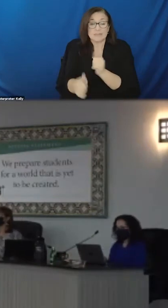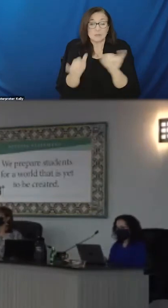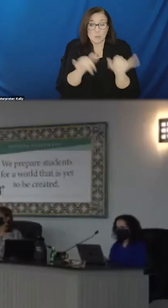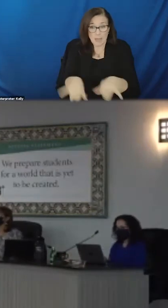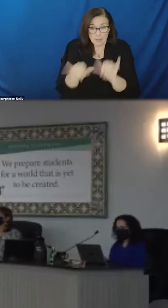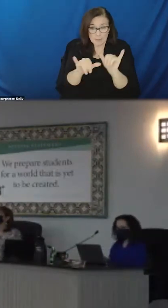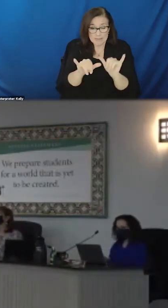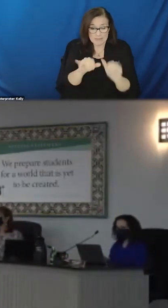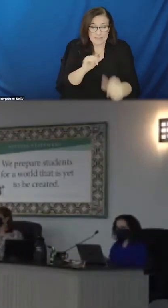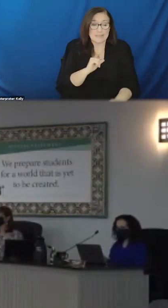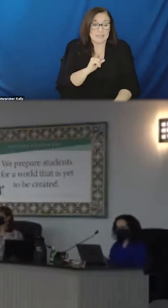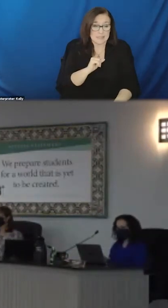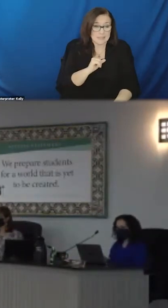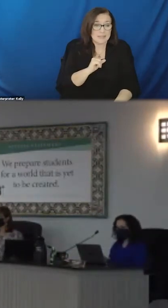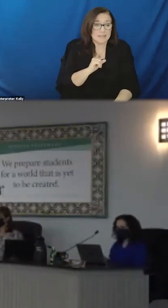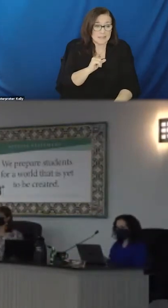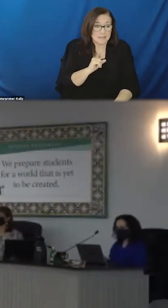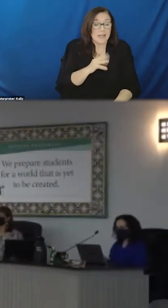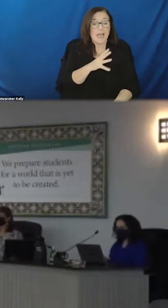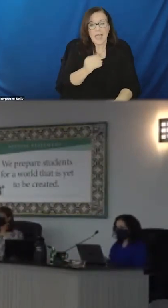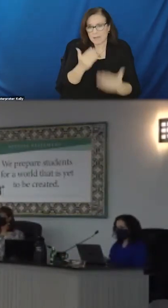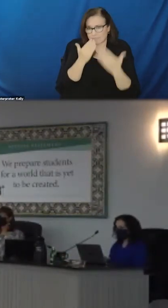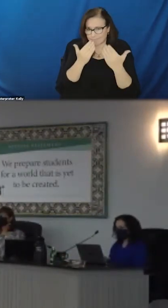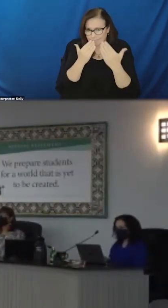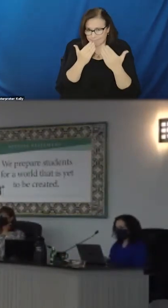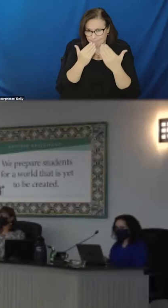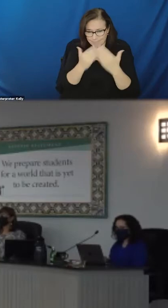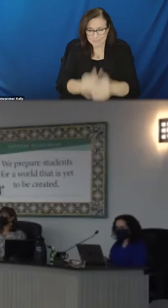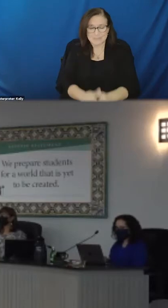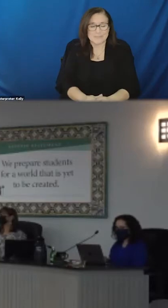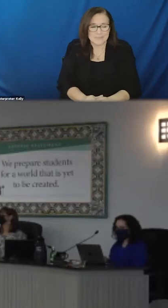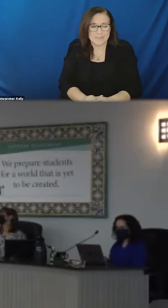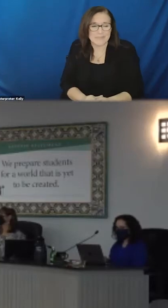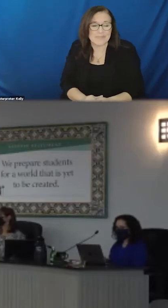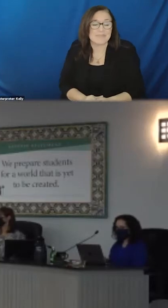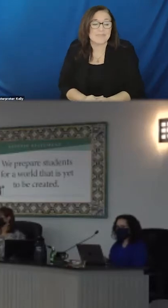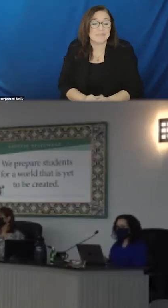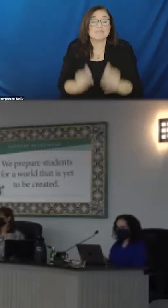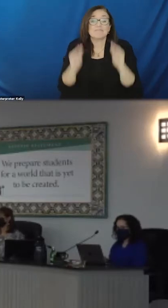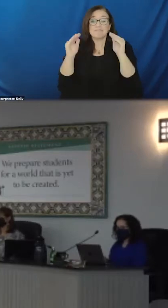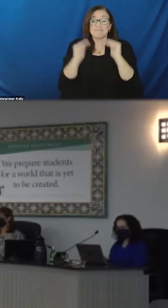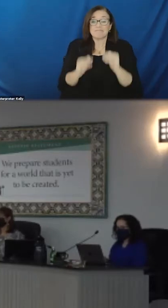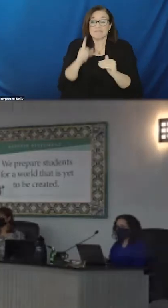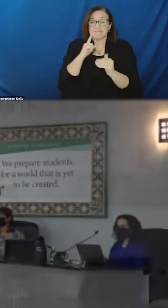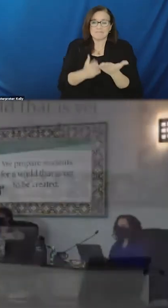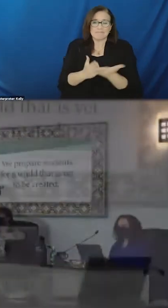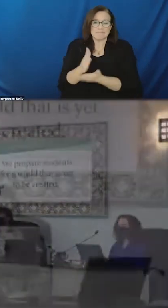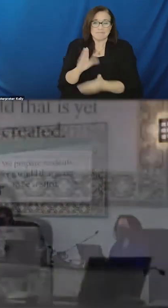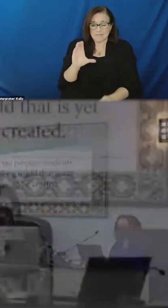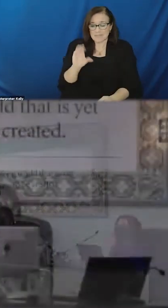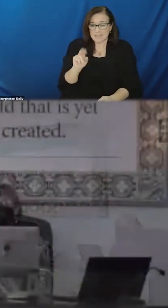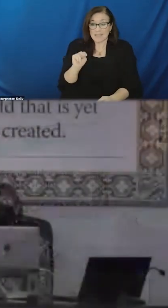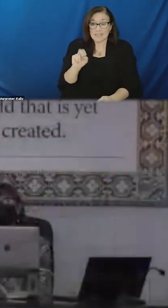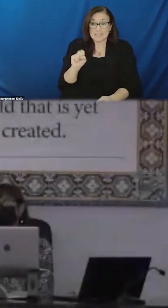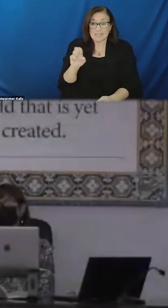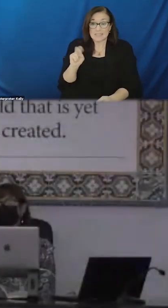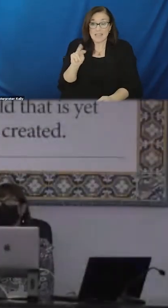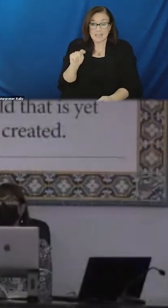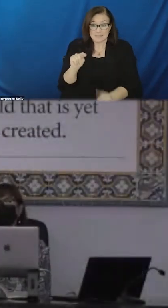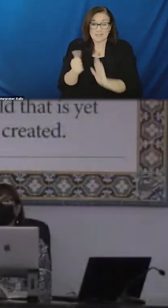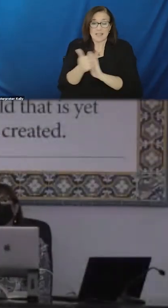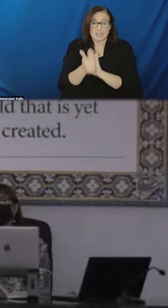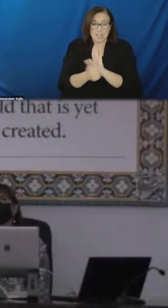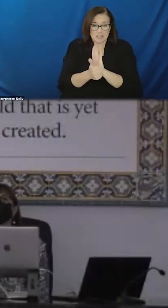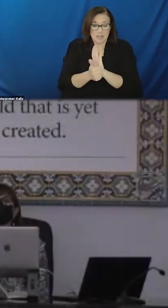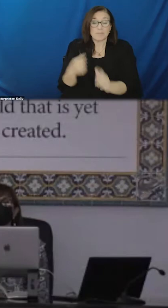and again with much gratitude. That moves us to the consent agenda. And this is where we